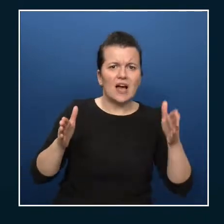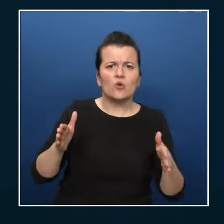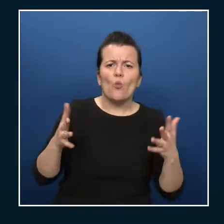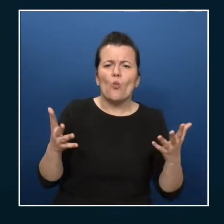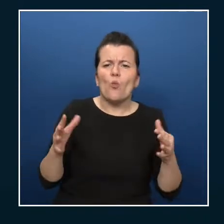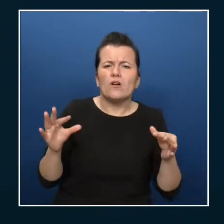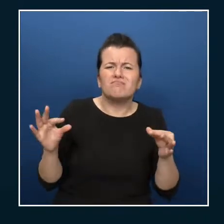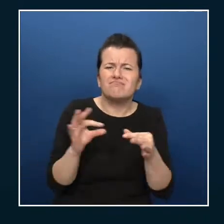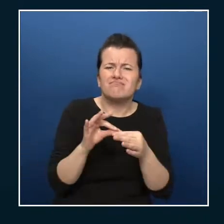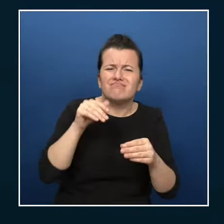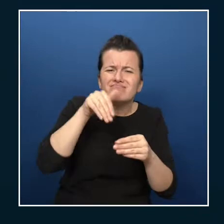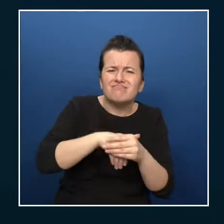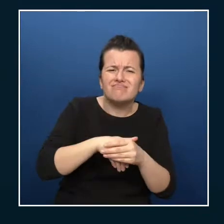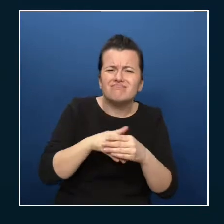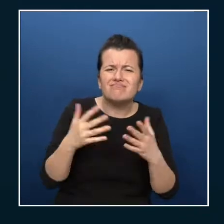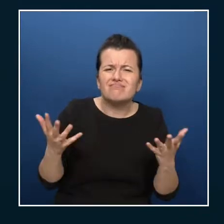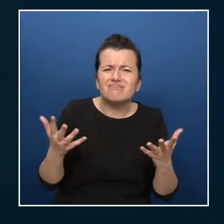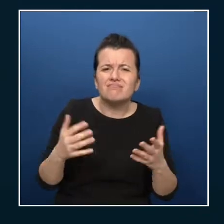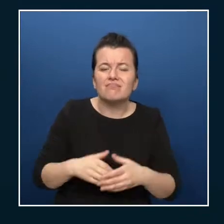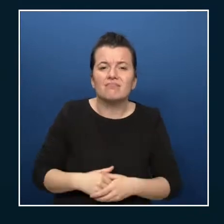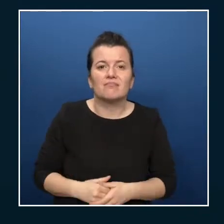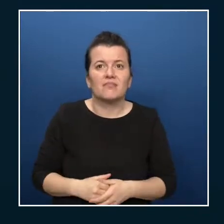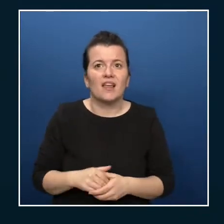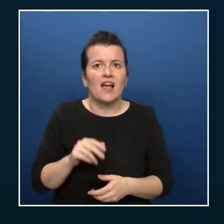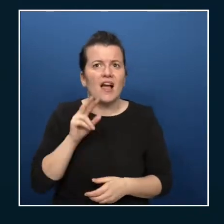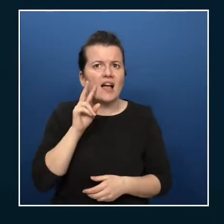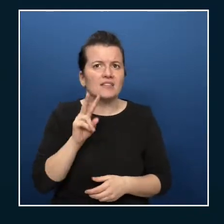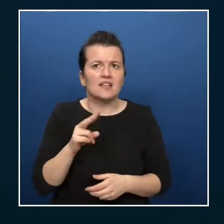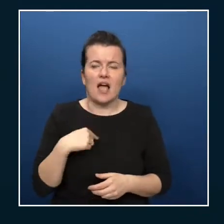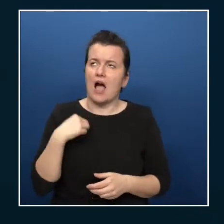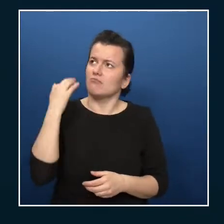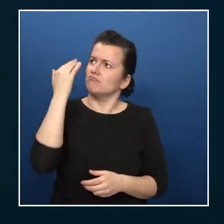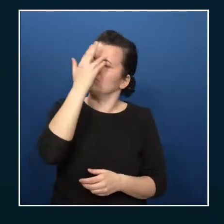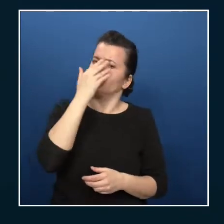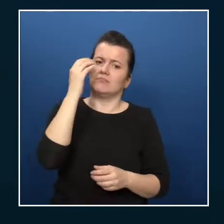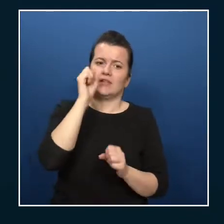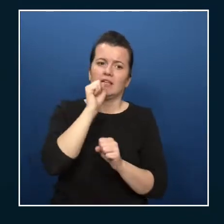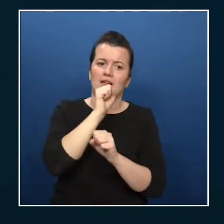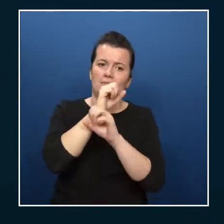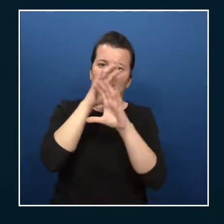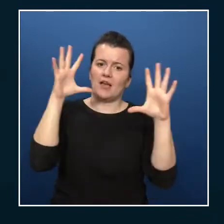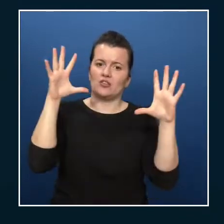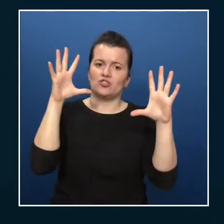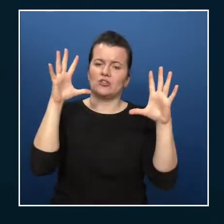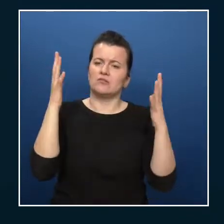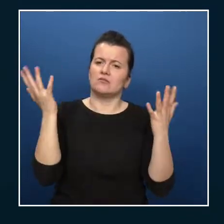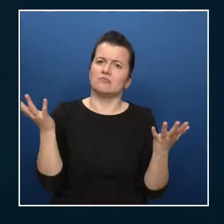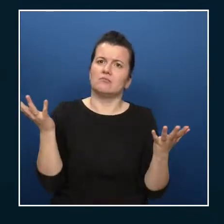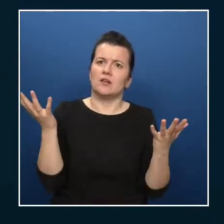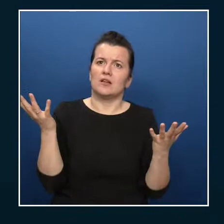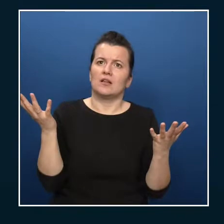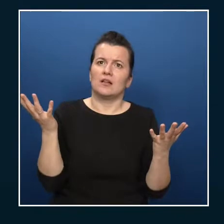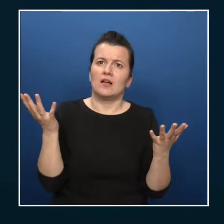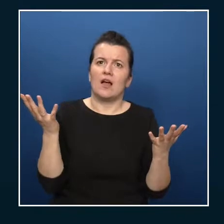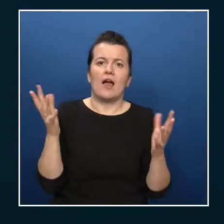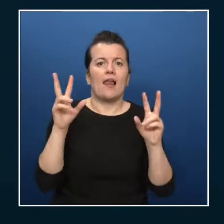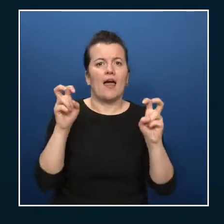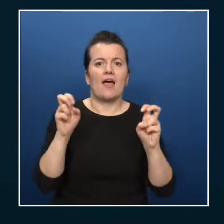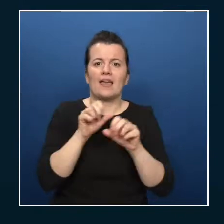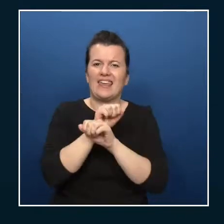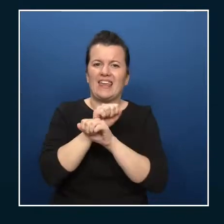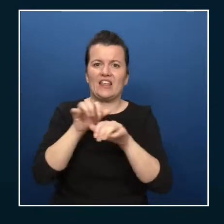As I see, if I look at a landing zone, I'm thinking about some kind of base infrastructure that you put stuff into.